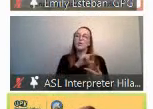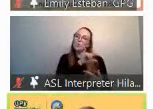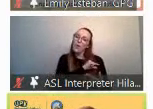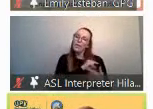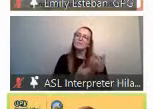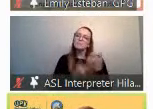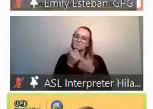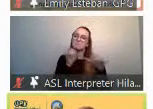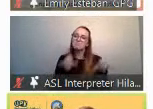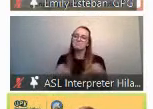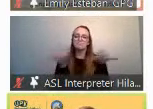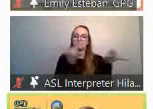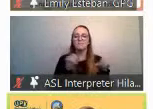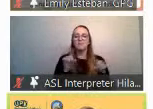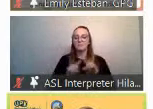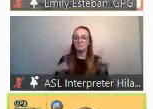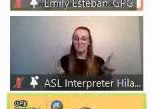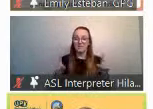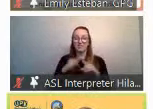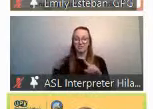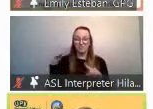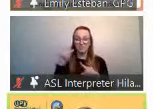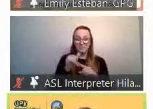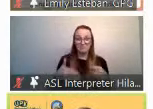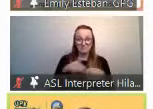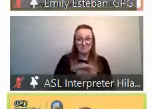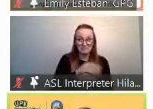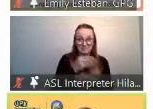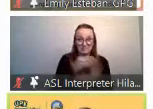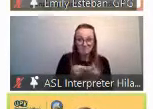contracts varies starkly. Next slide.